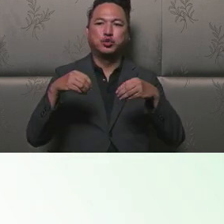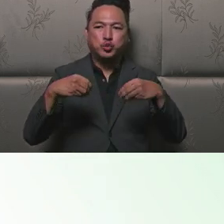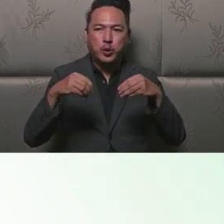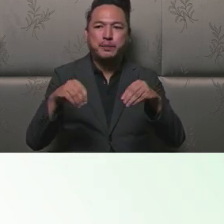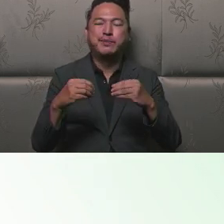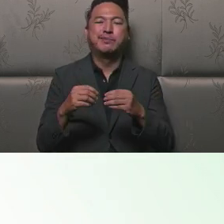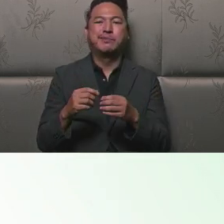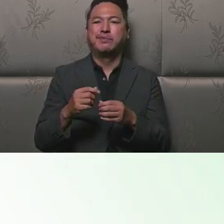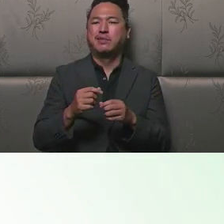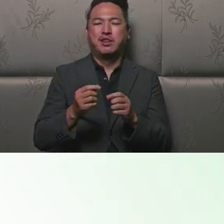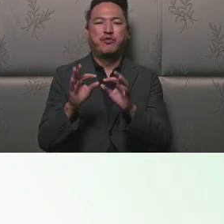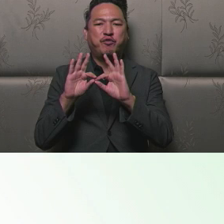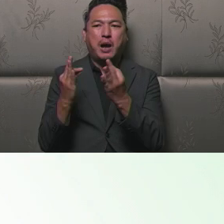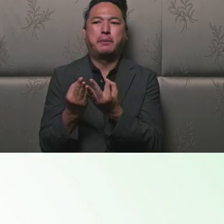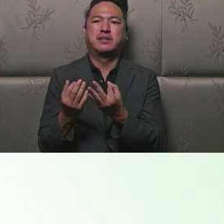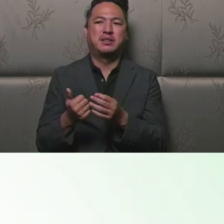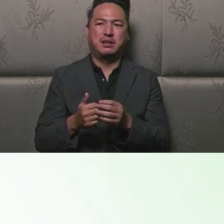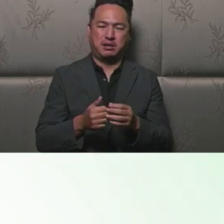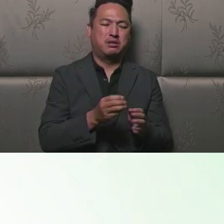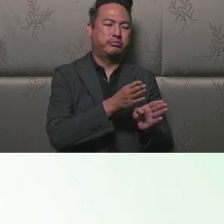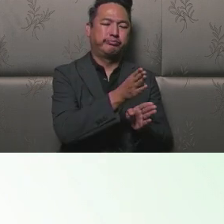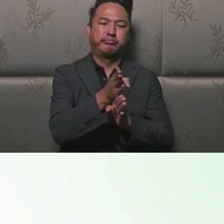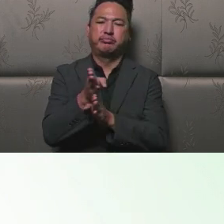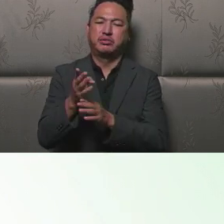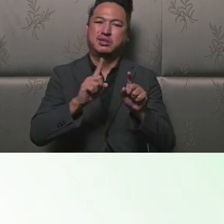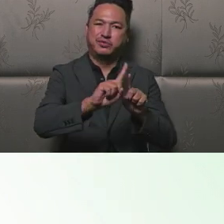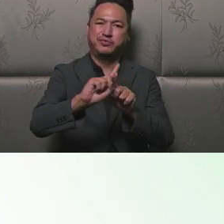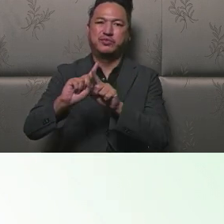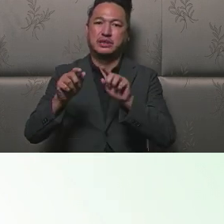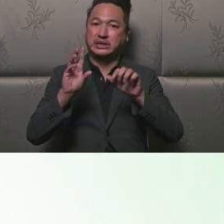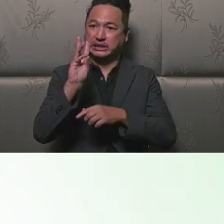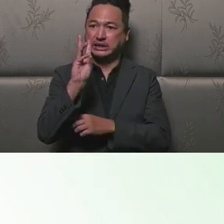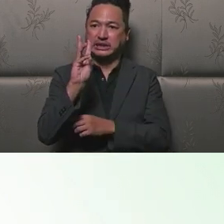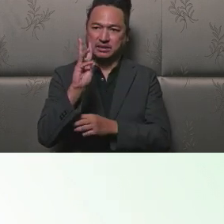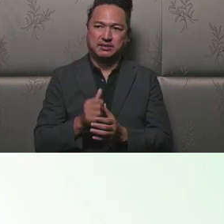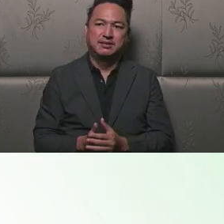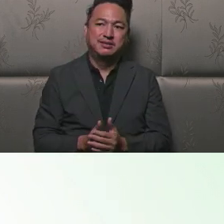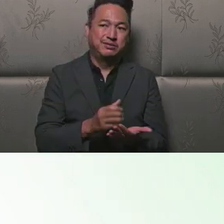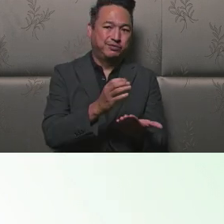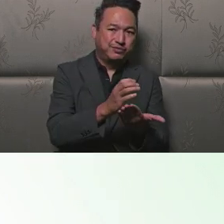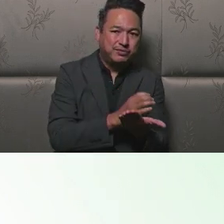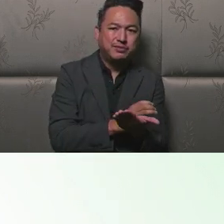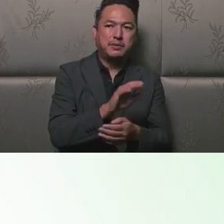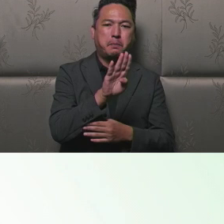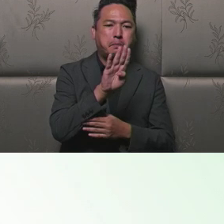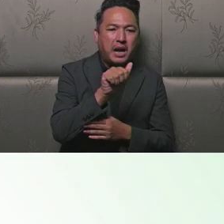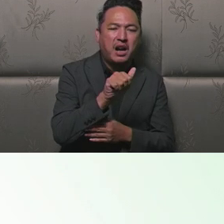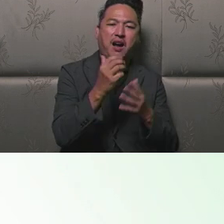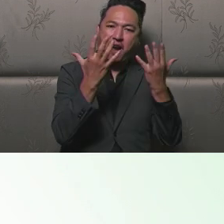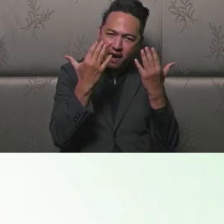very first degrees are awarded through this program. Awarding 147 people were awarded a